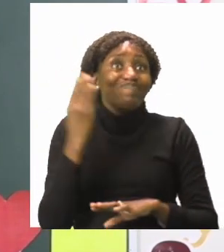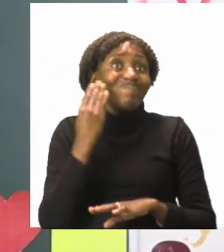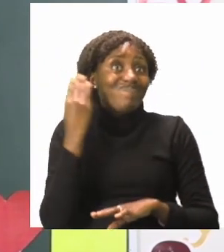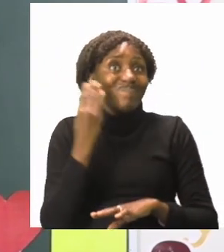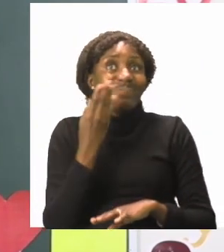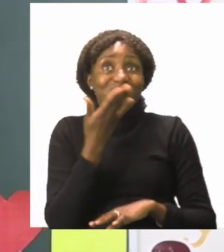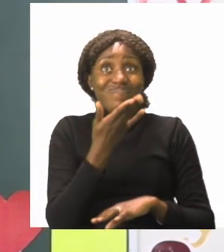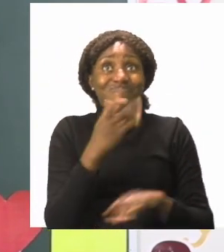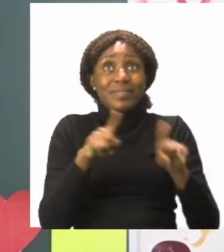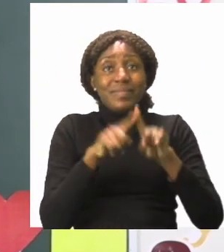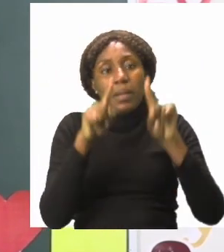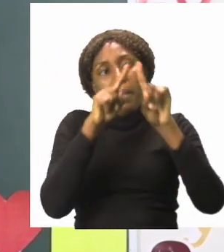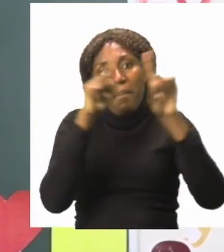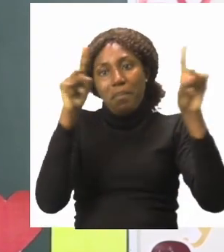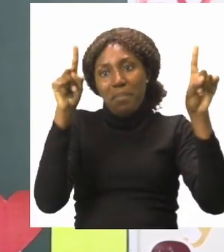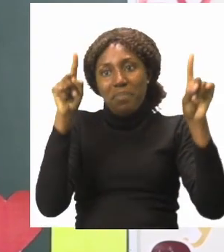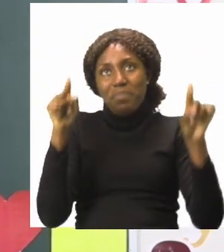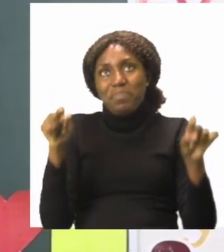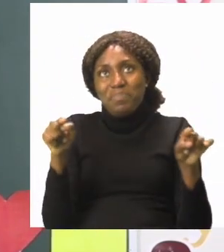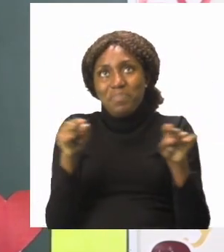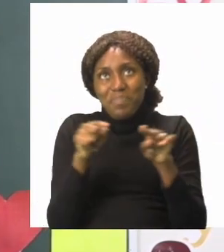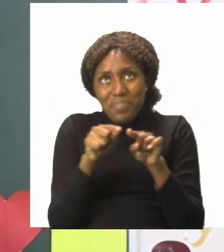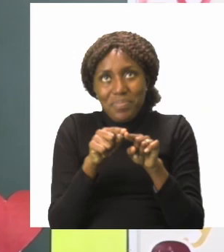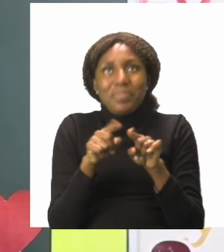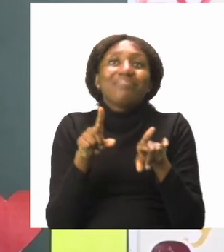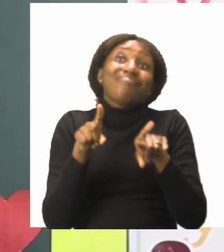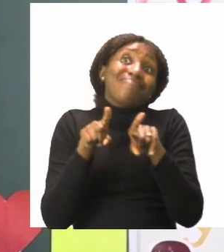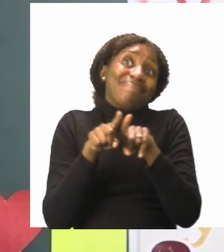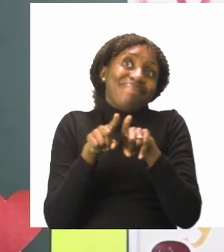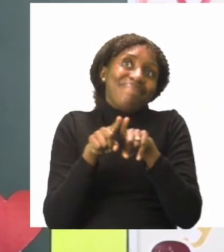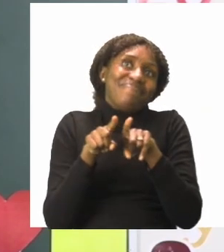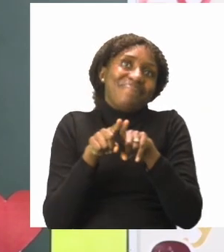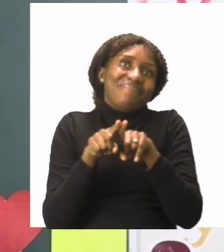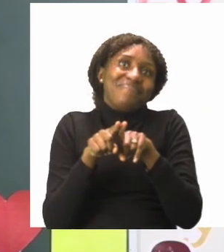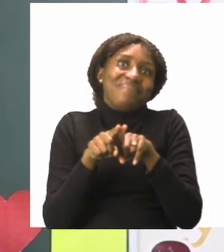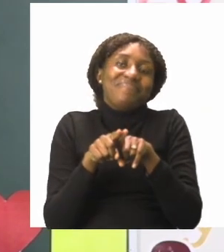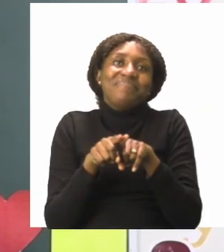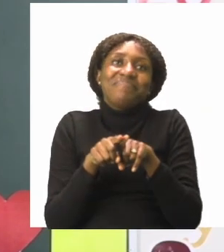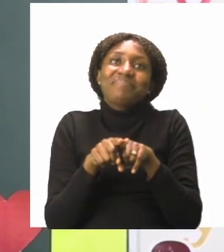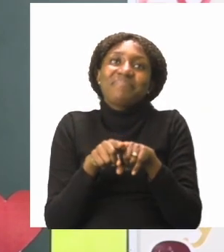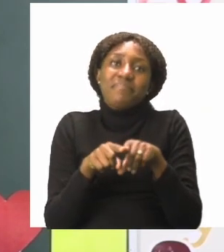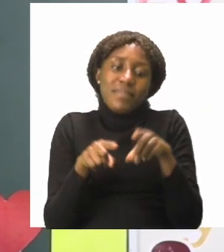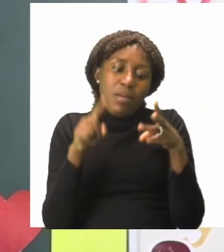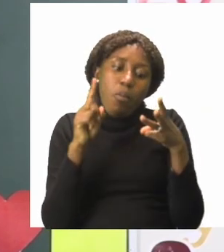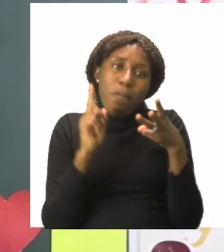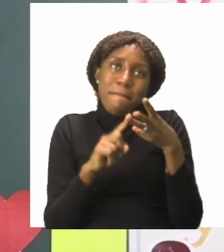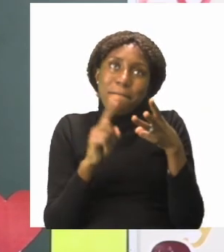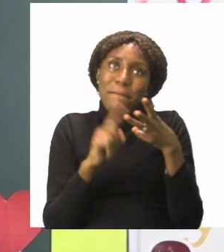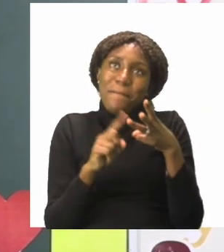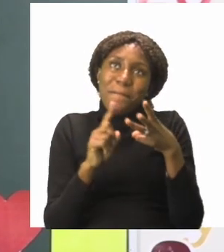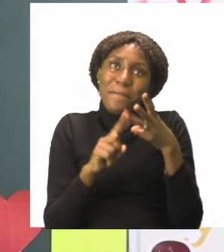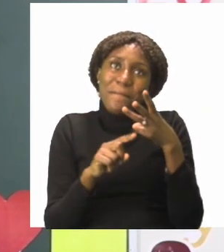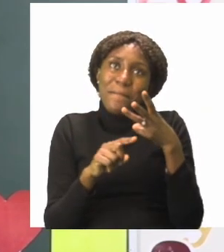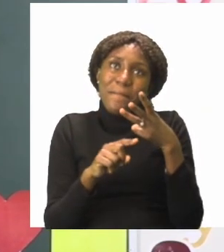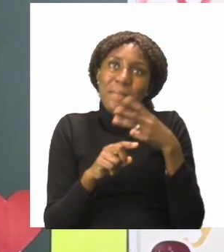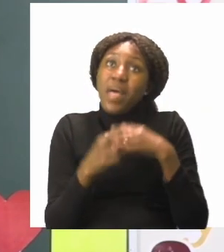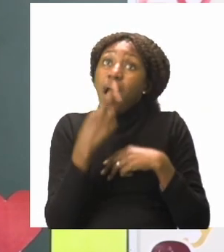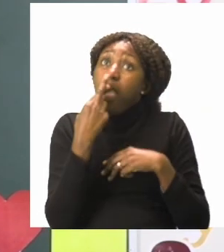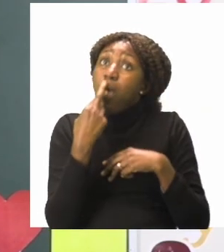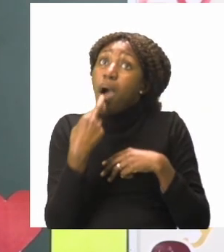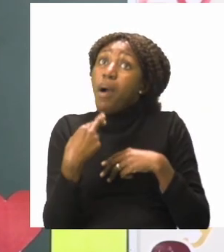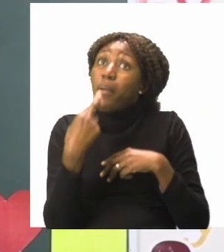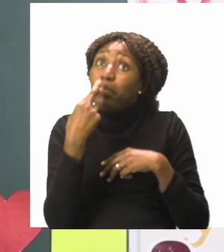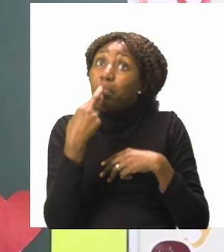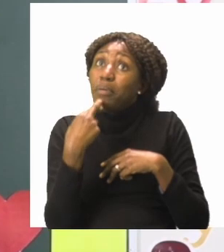is like our rectangle. The next one that we have is the color